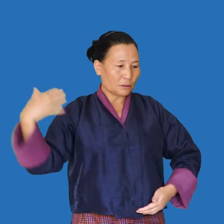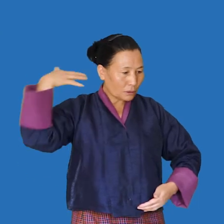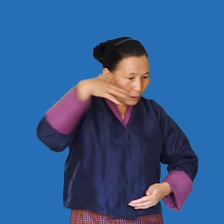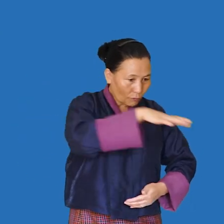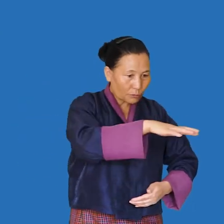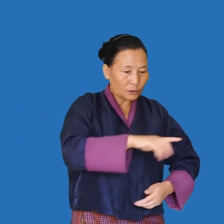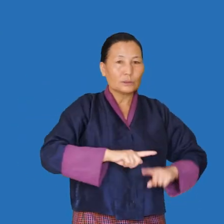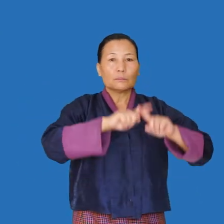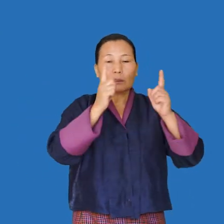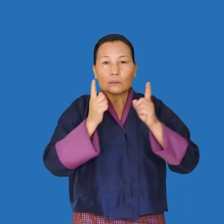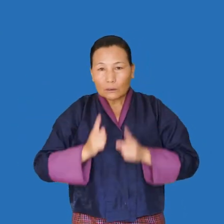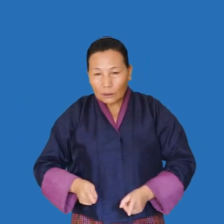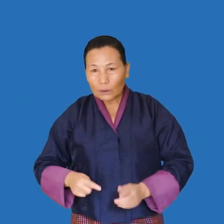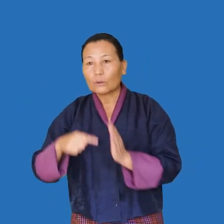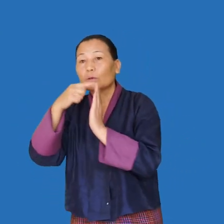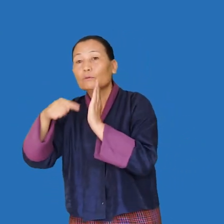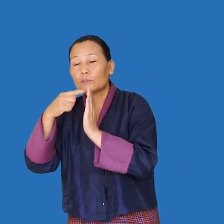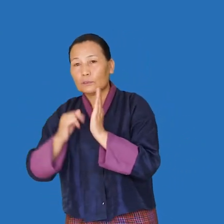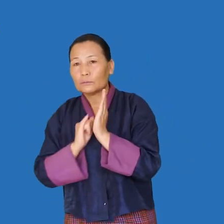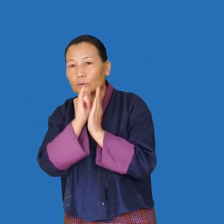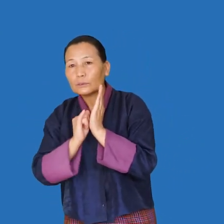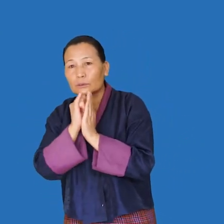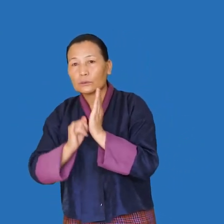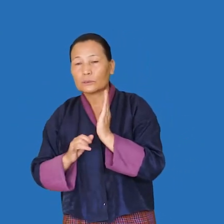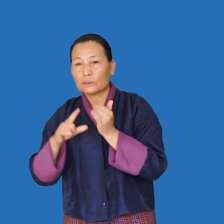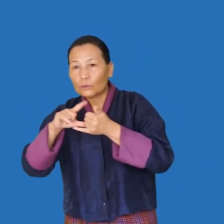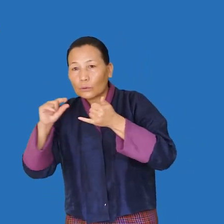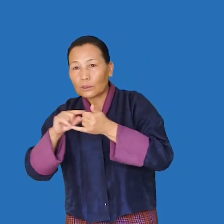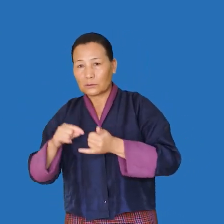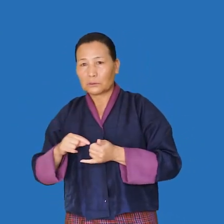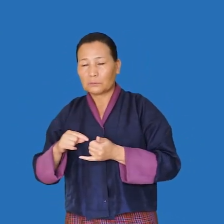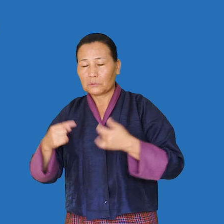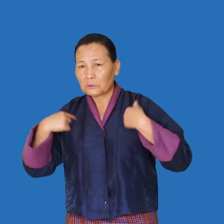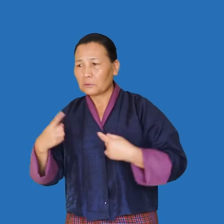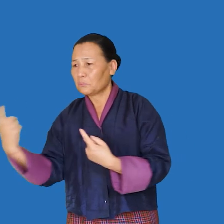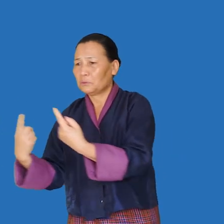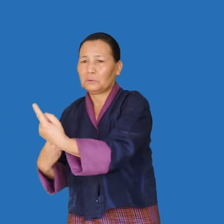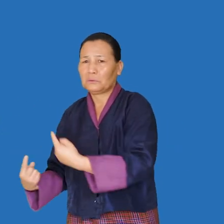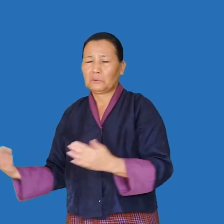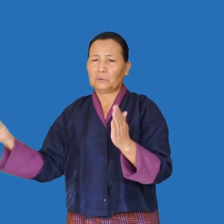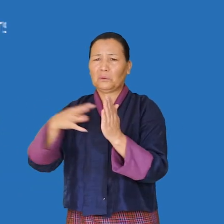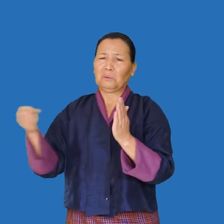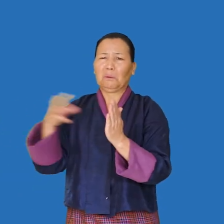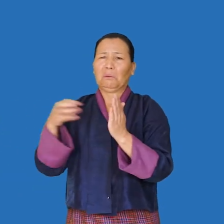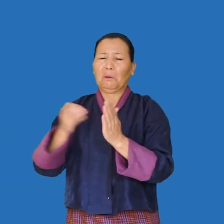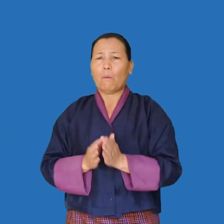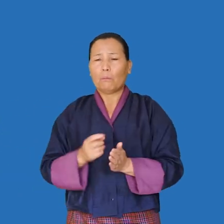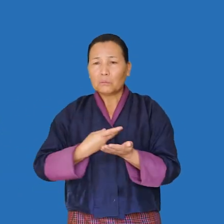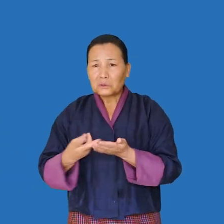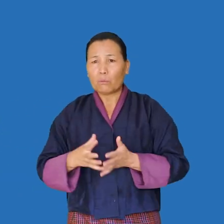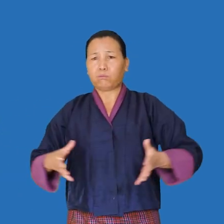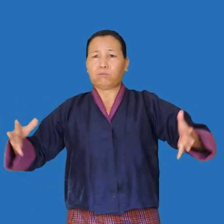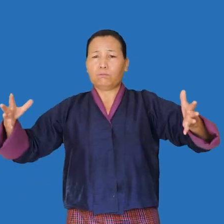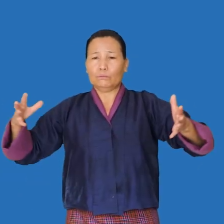media can be consumers as well as producers of news. This makes it hard to